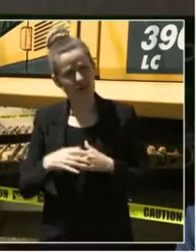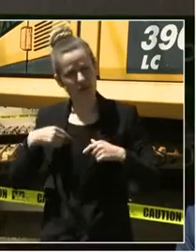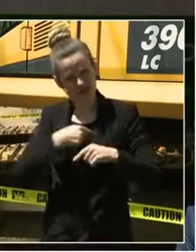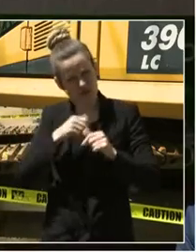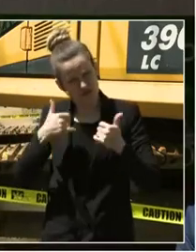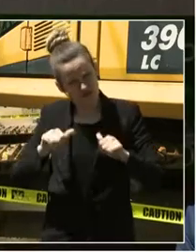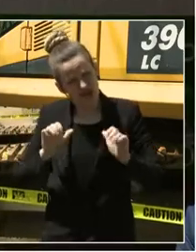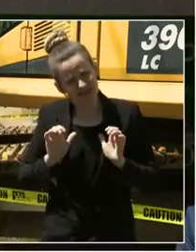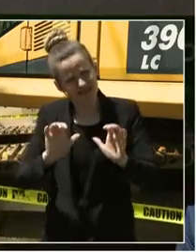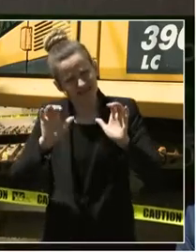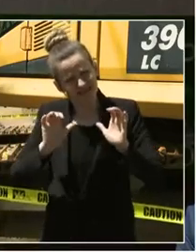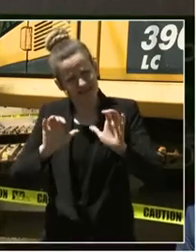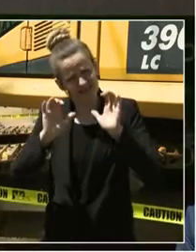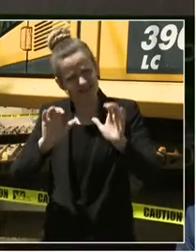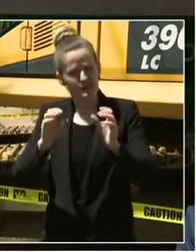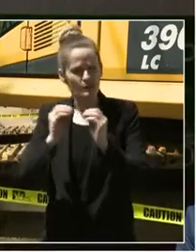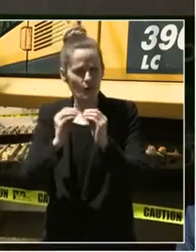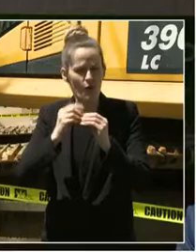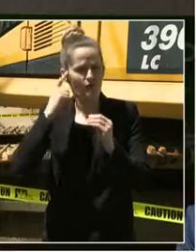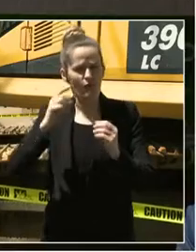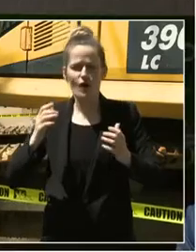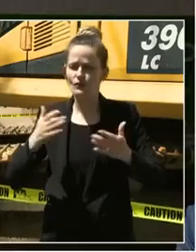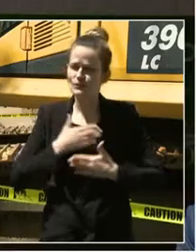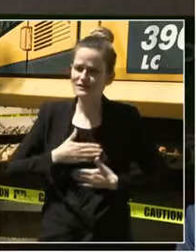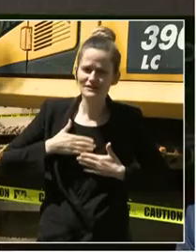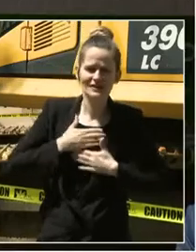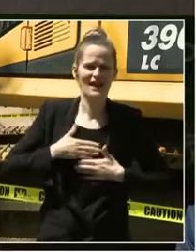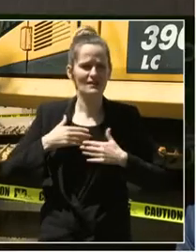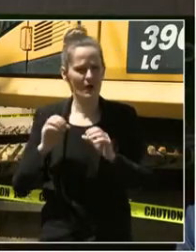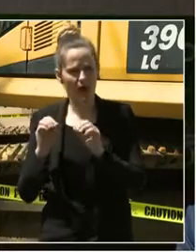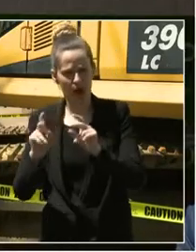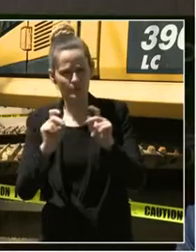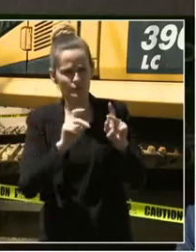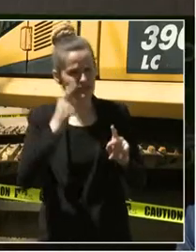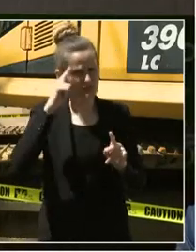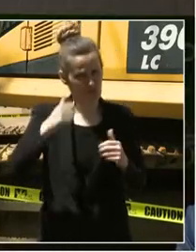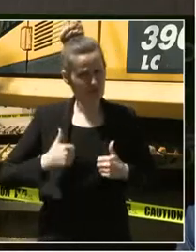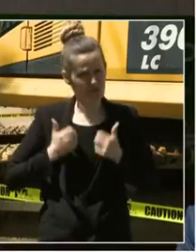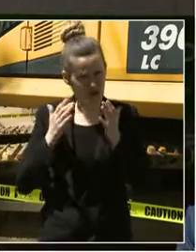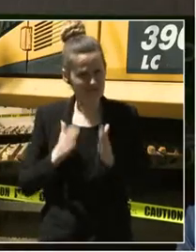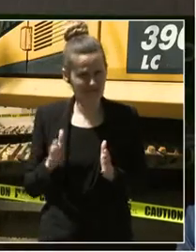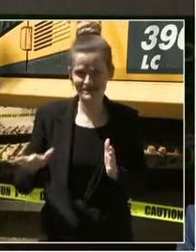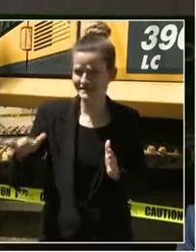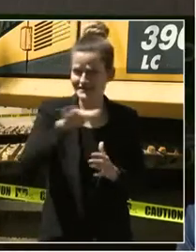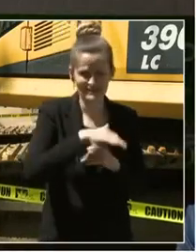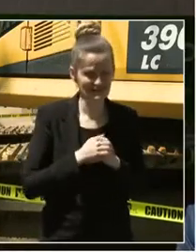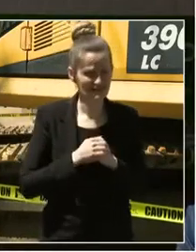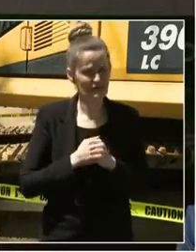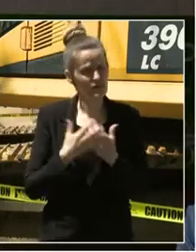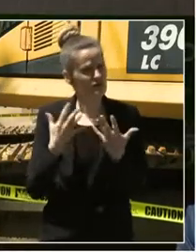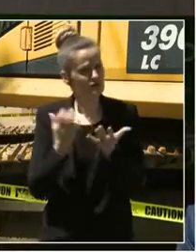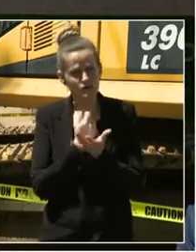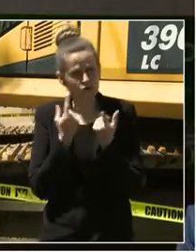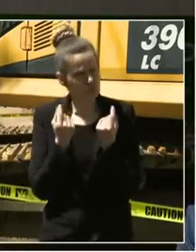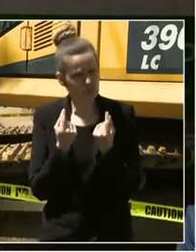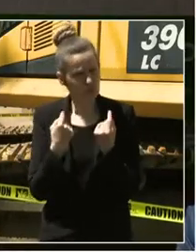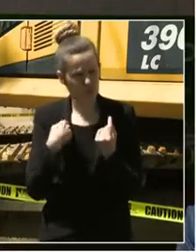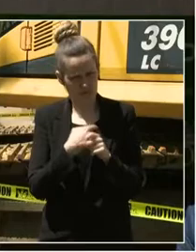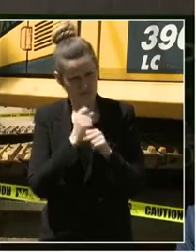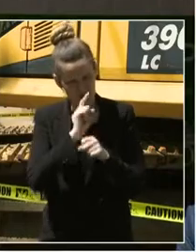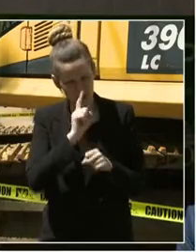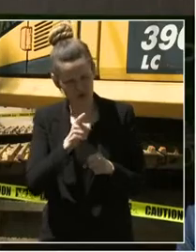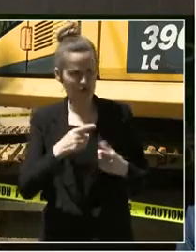for more and more Washingtonians. We know that keeps us healthy, safe, and connected and